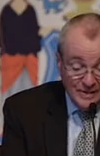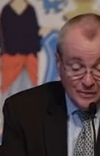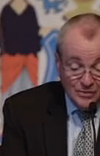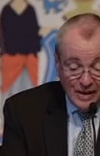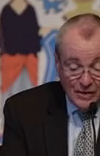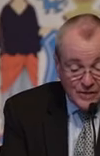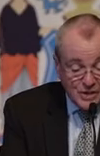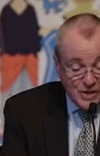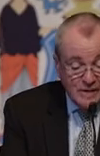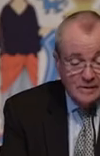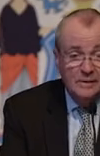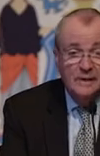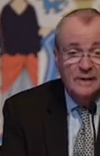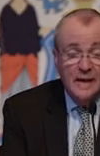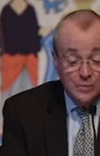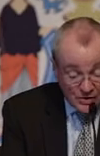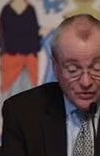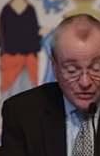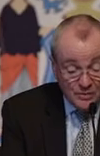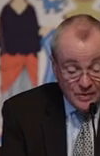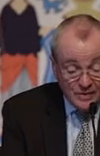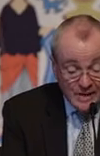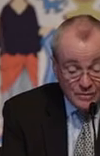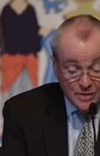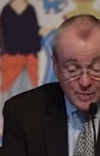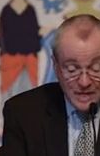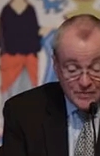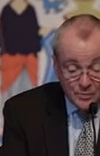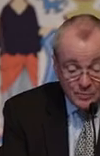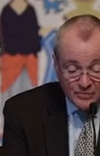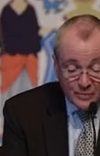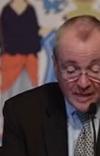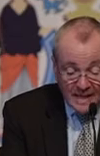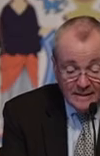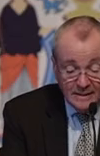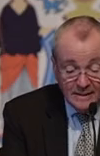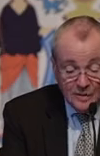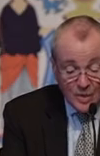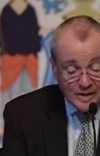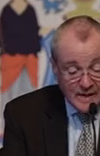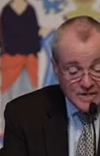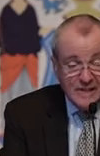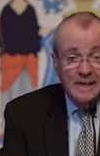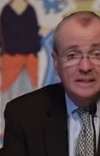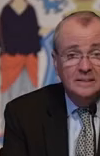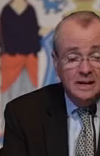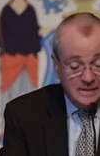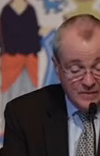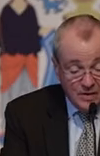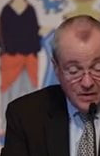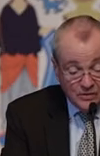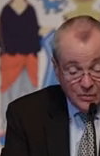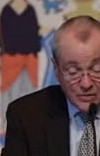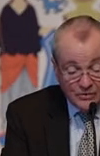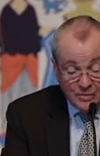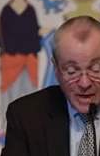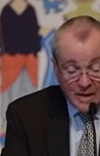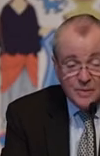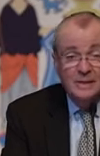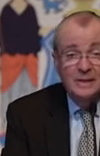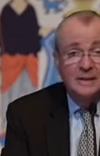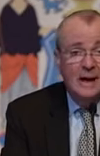Andes was a health educator and risk communicator responsible for planning, organizing, and conducting various